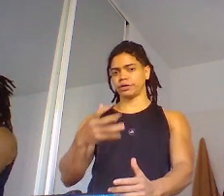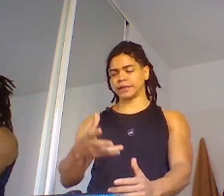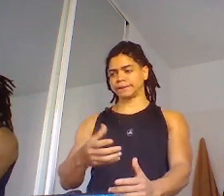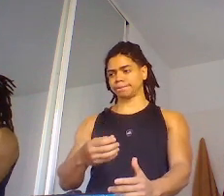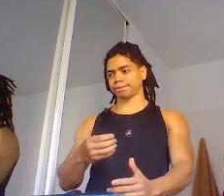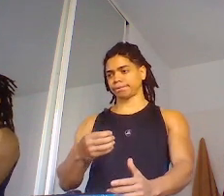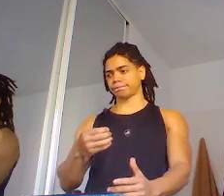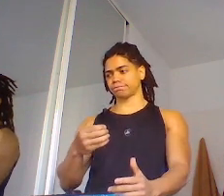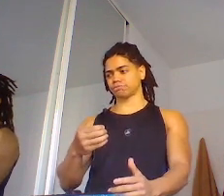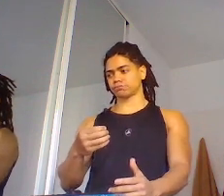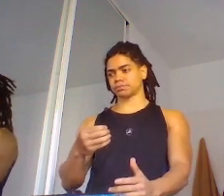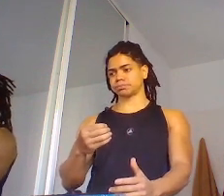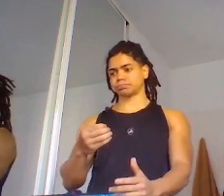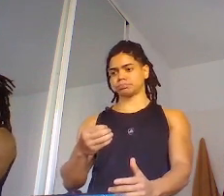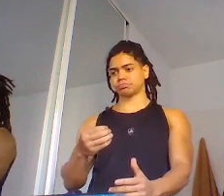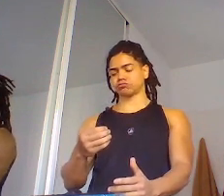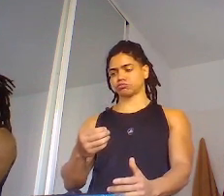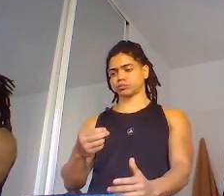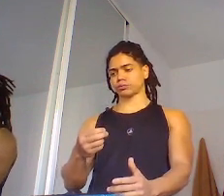where